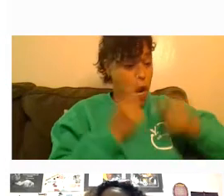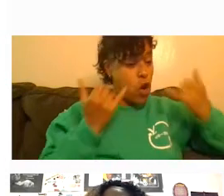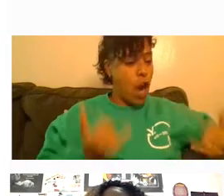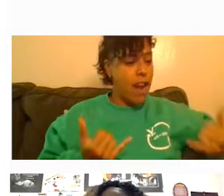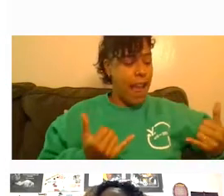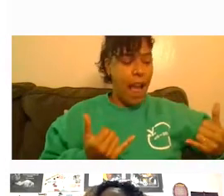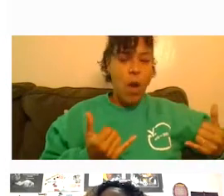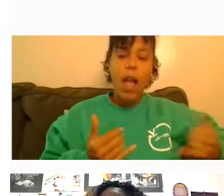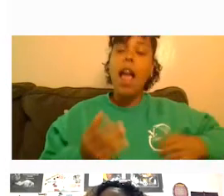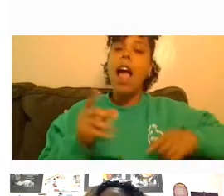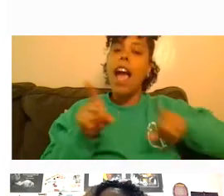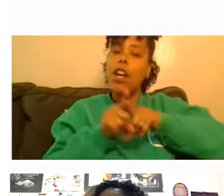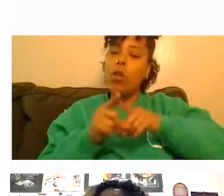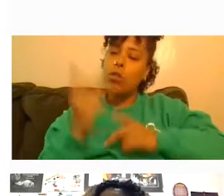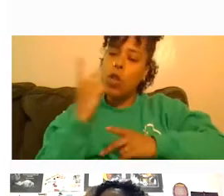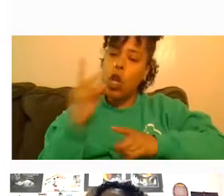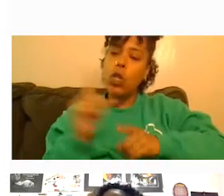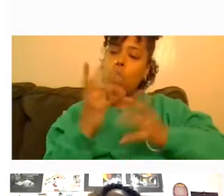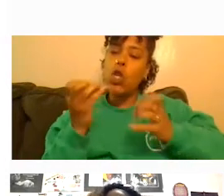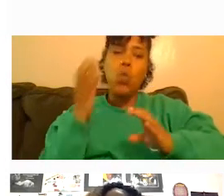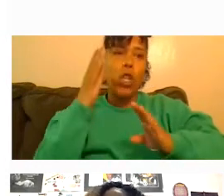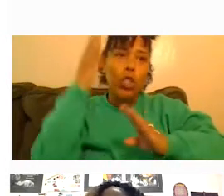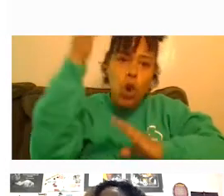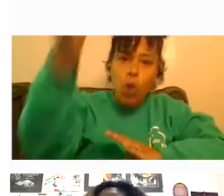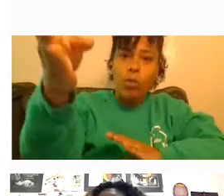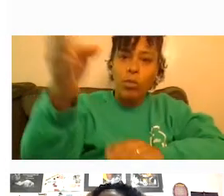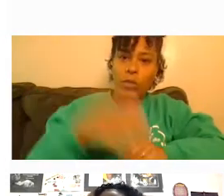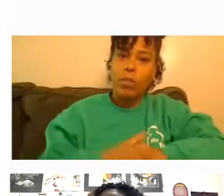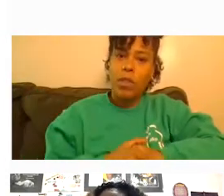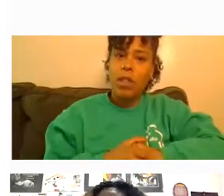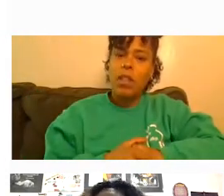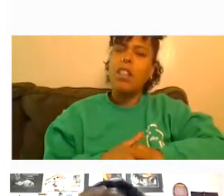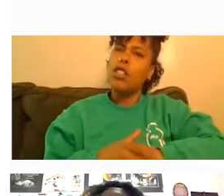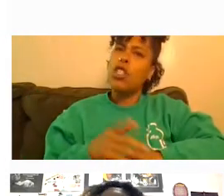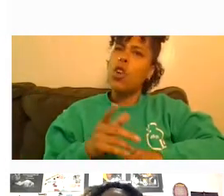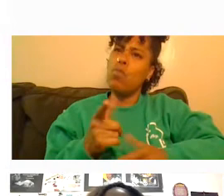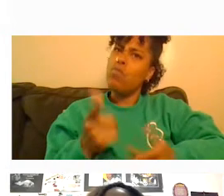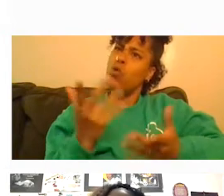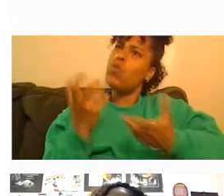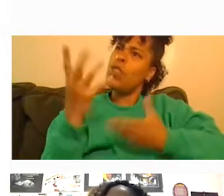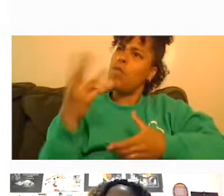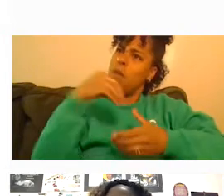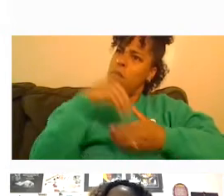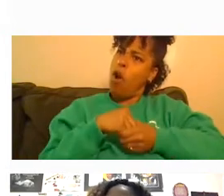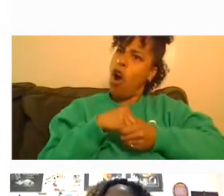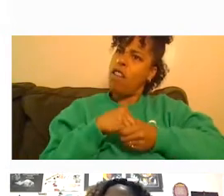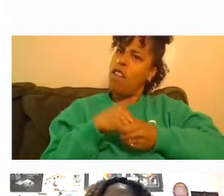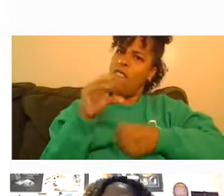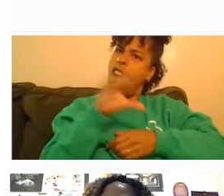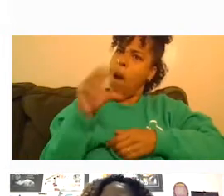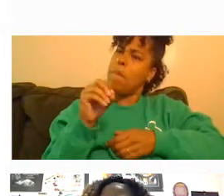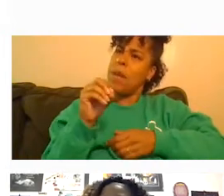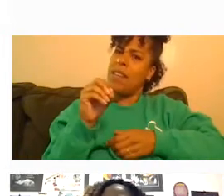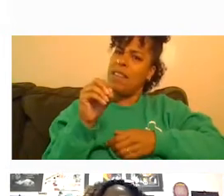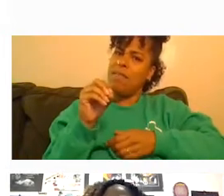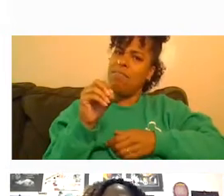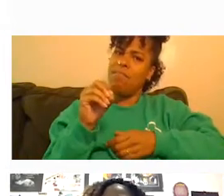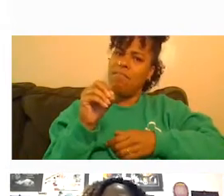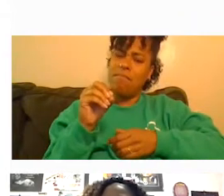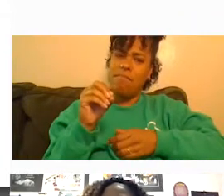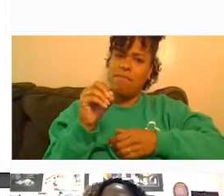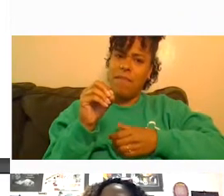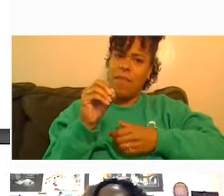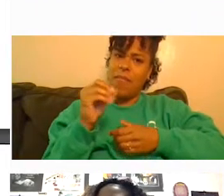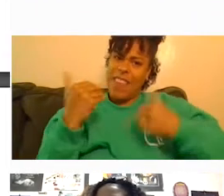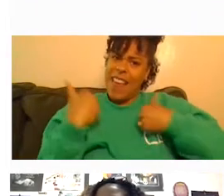that. Wouldn't you feel comfortable being a part of a company that does this, that helps people in this area? That's why I planted my flag here 26